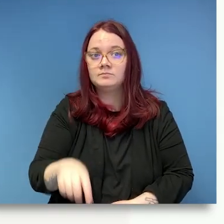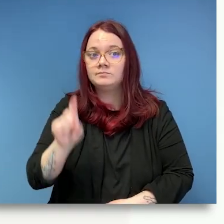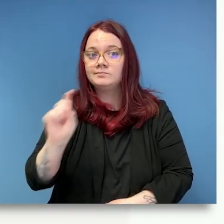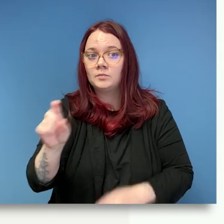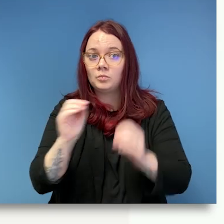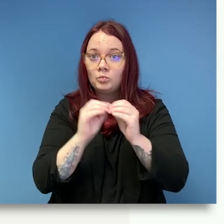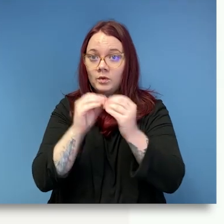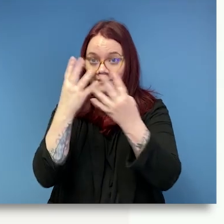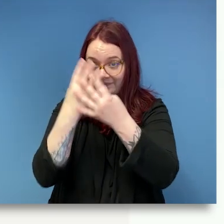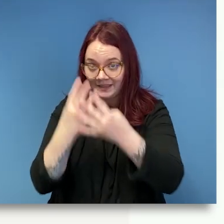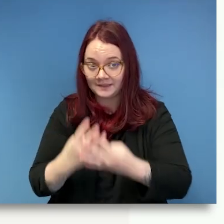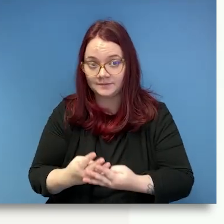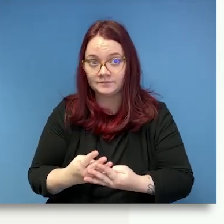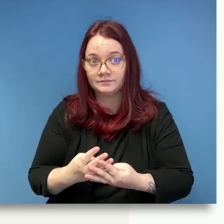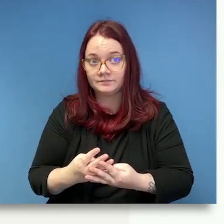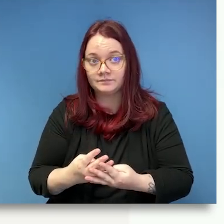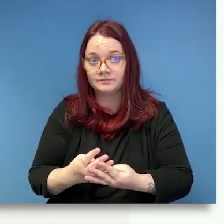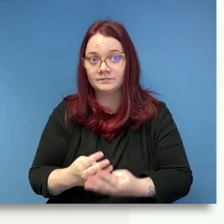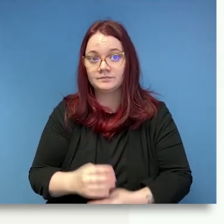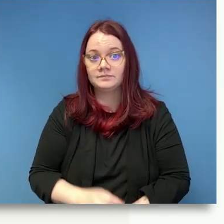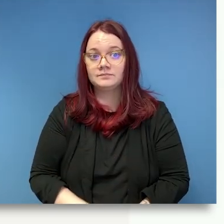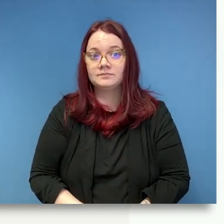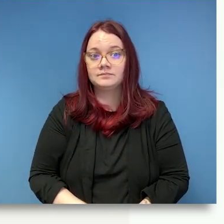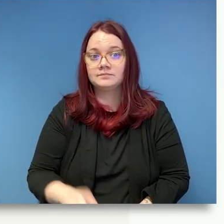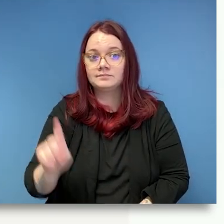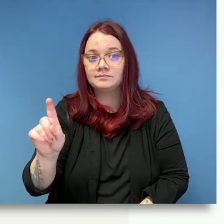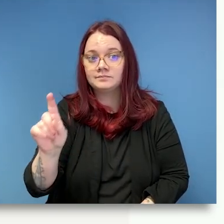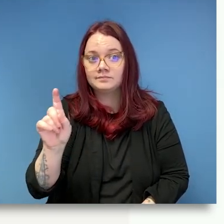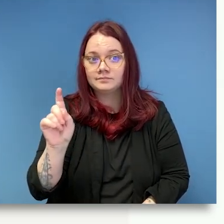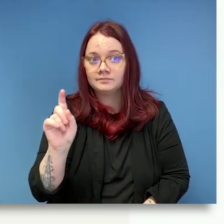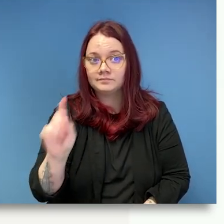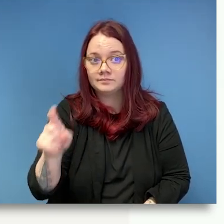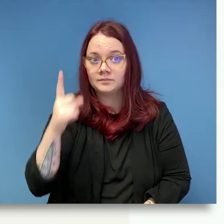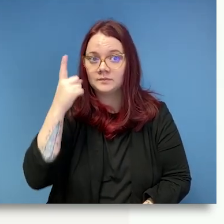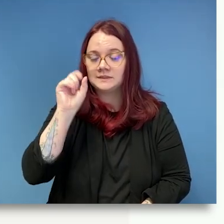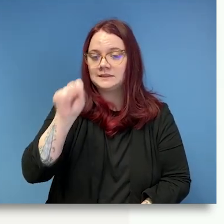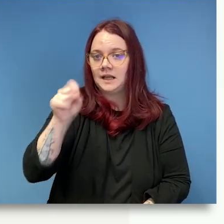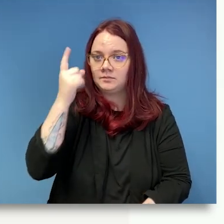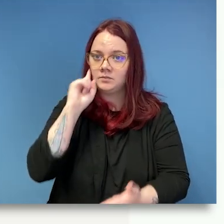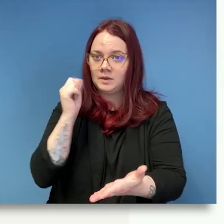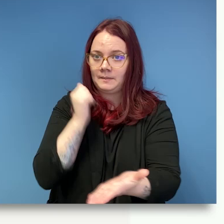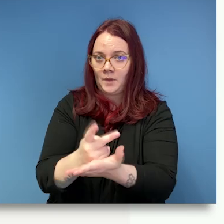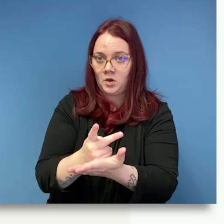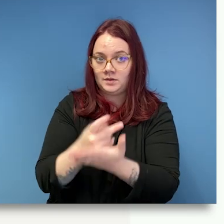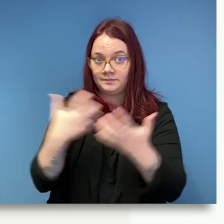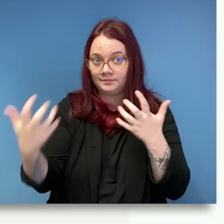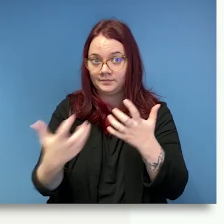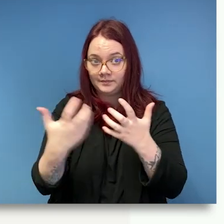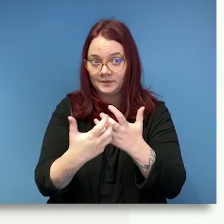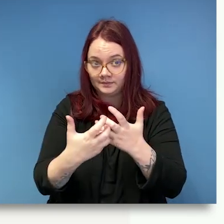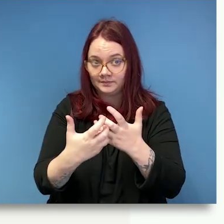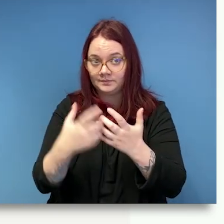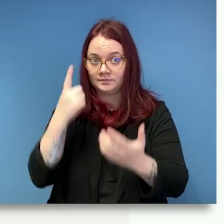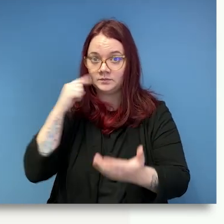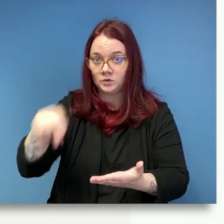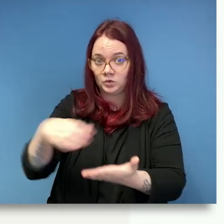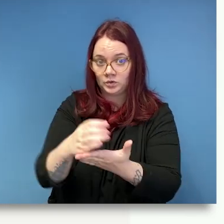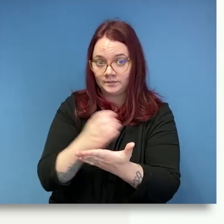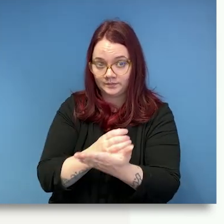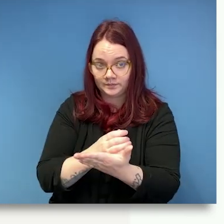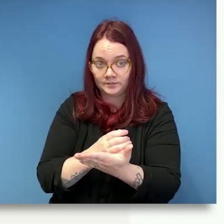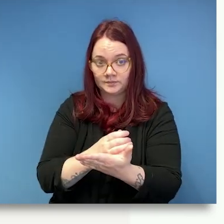Click More Filters and select Yes for approved accommodations for this